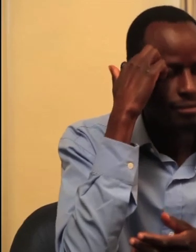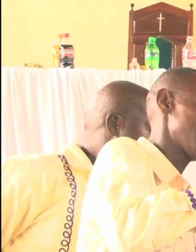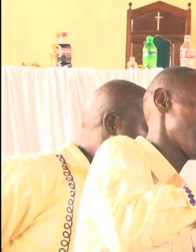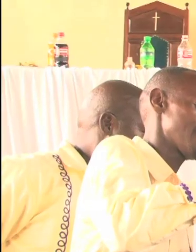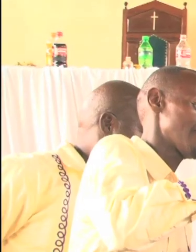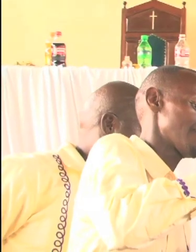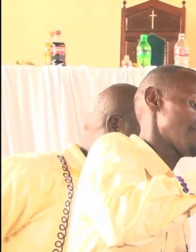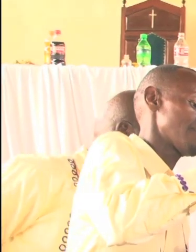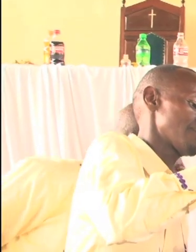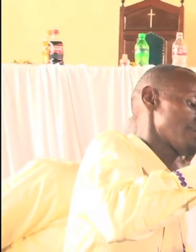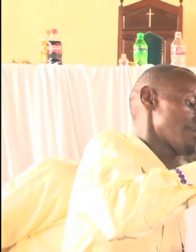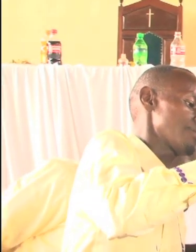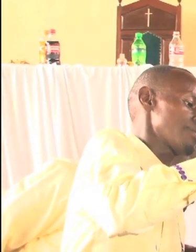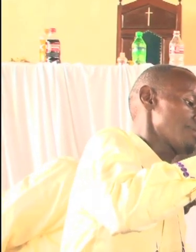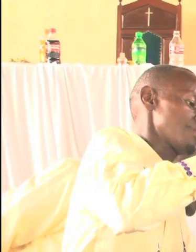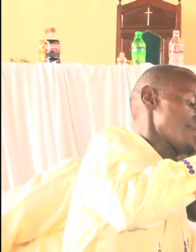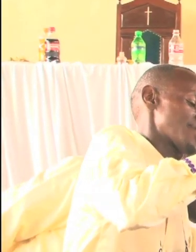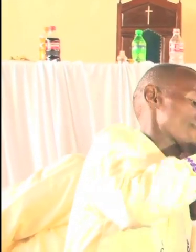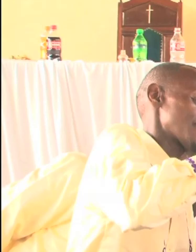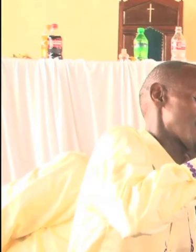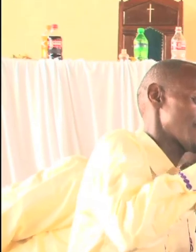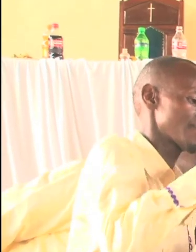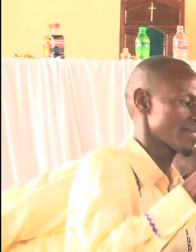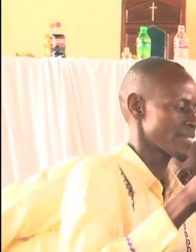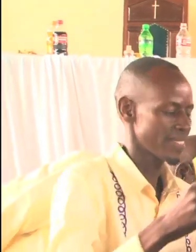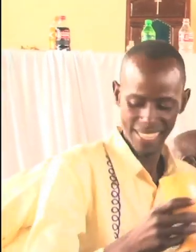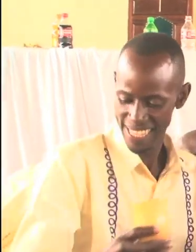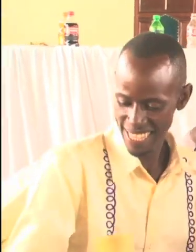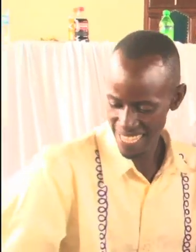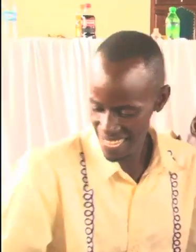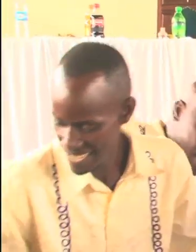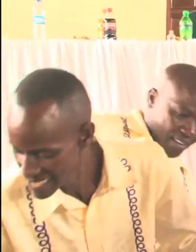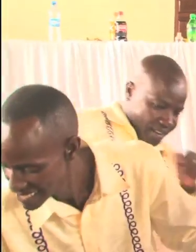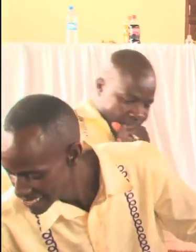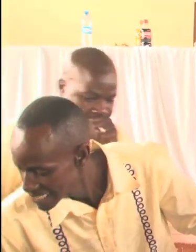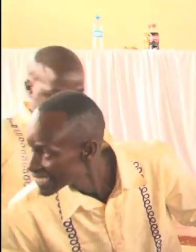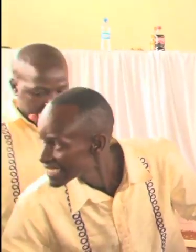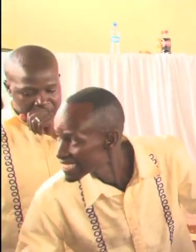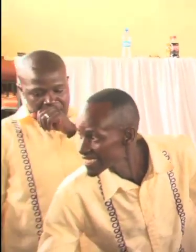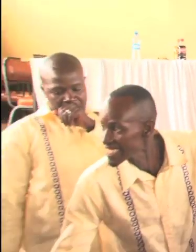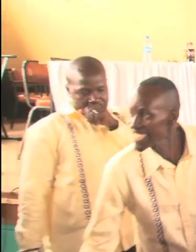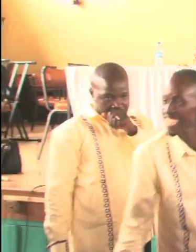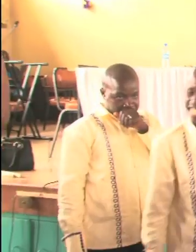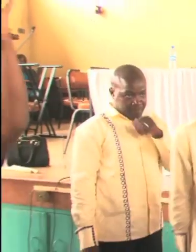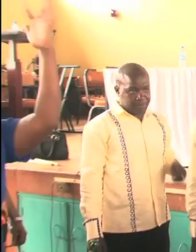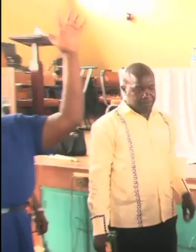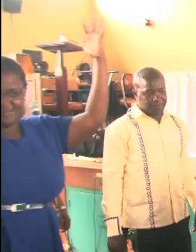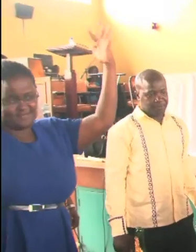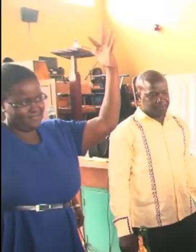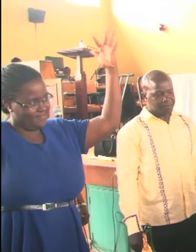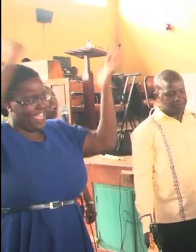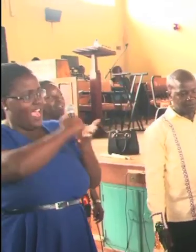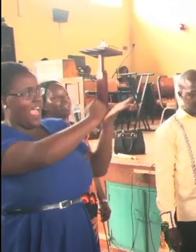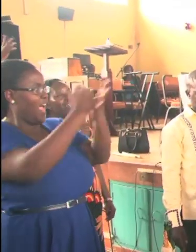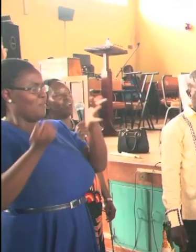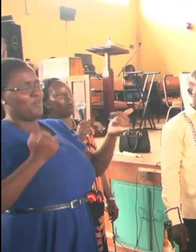Bible school, I had to go as an evangelist and teach